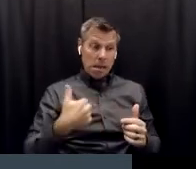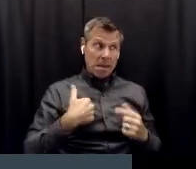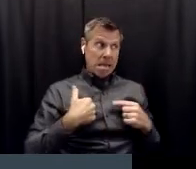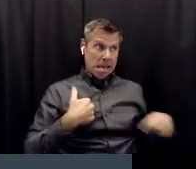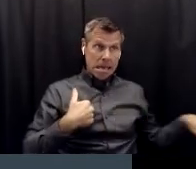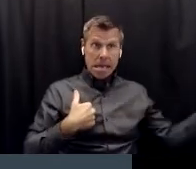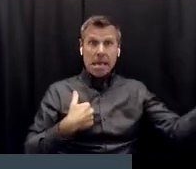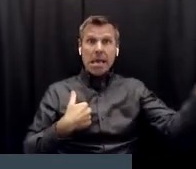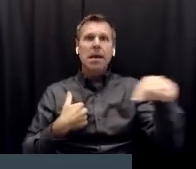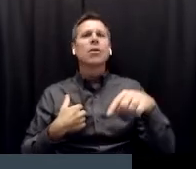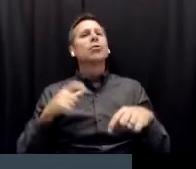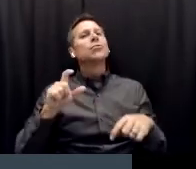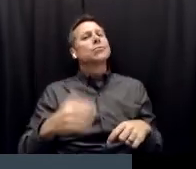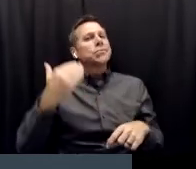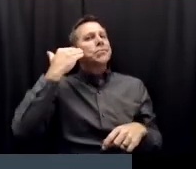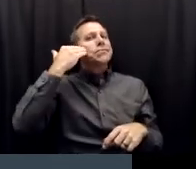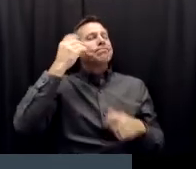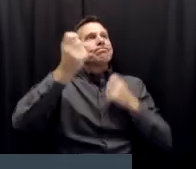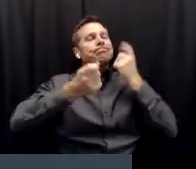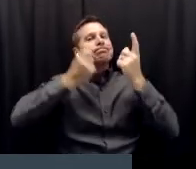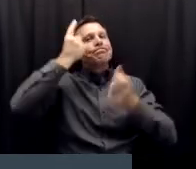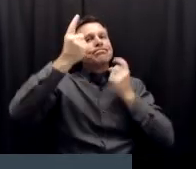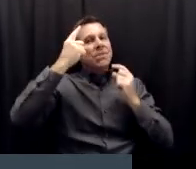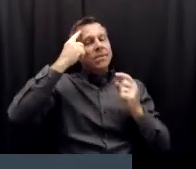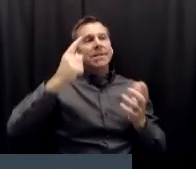even more vitally important at night.